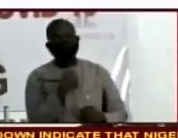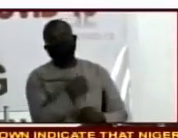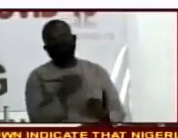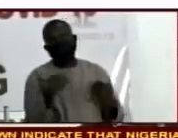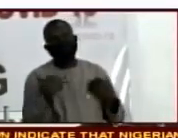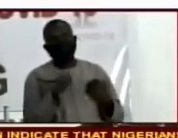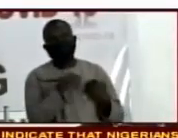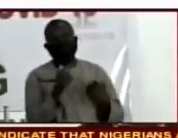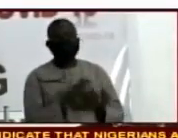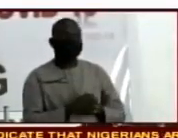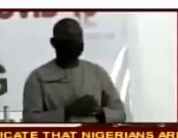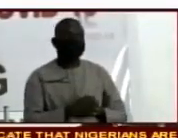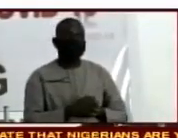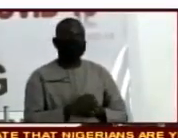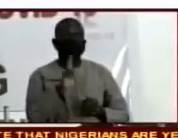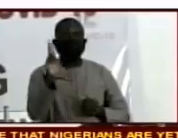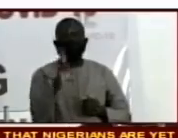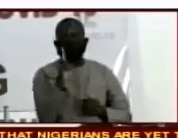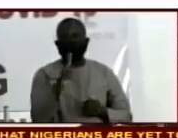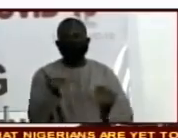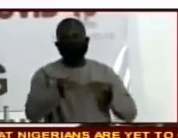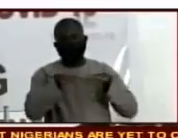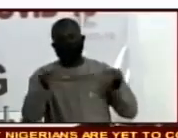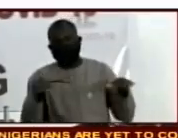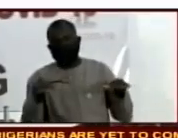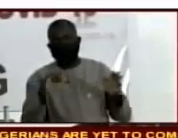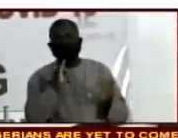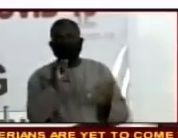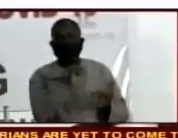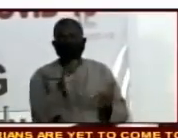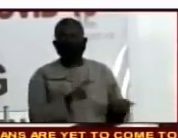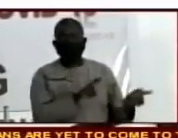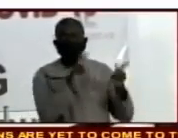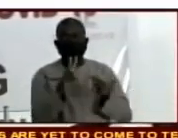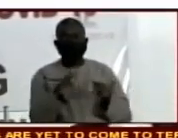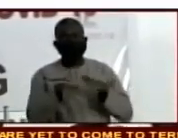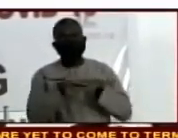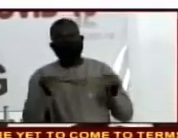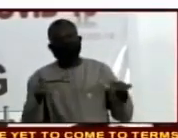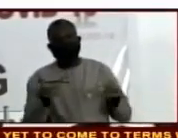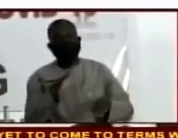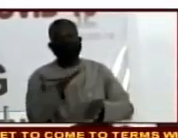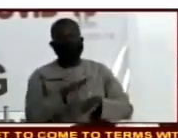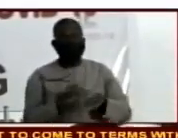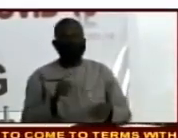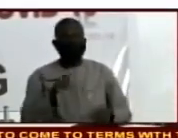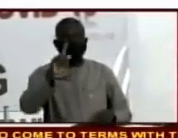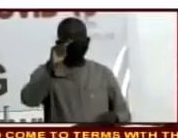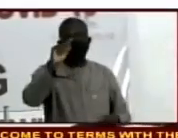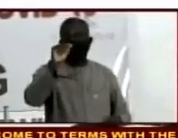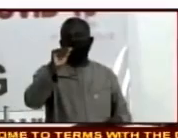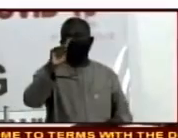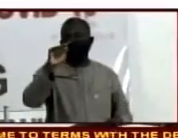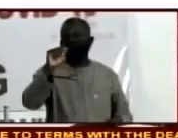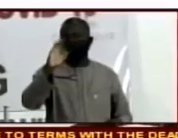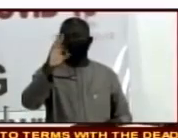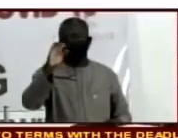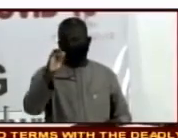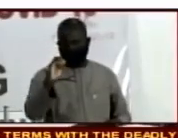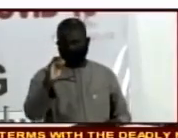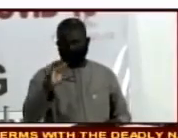fairly new platform which we call an event-based surveillance platform. It's called Tatafo, with which we use to manage and